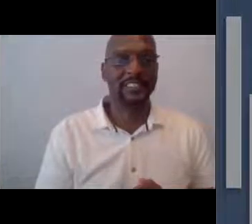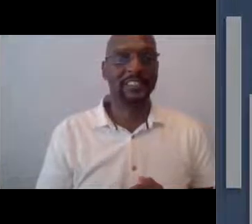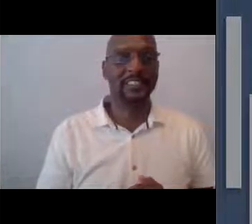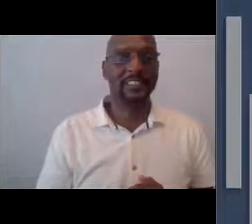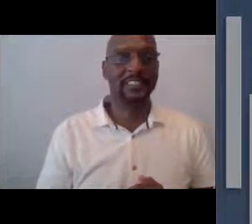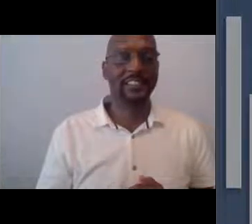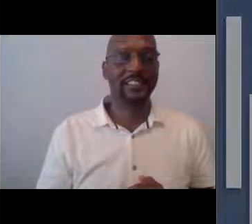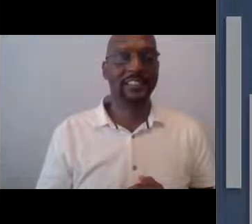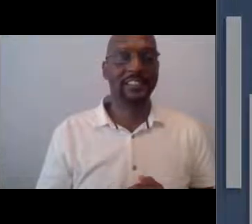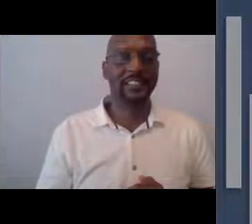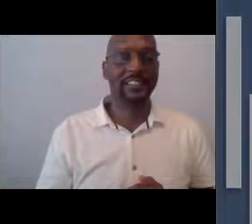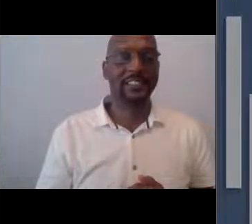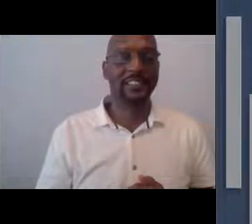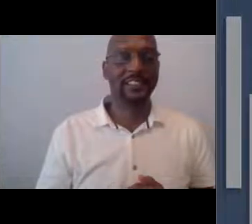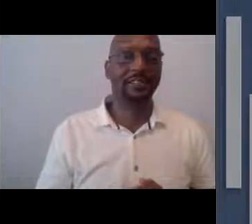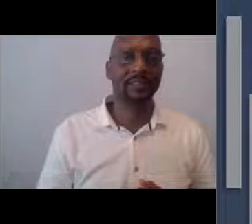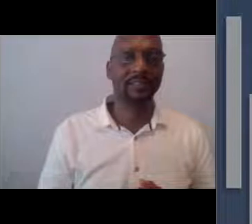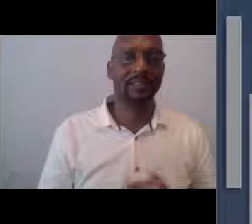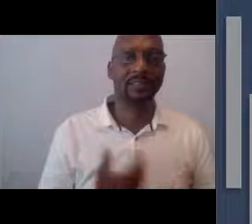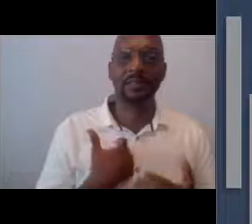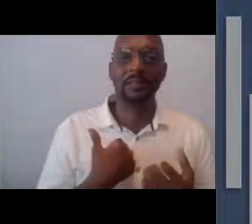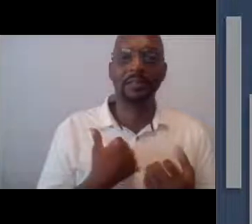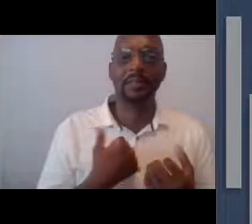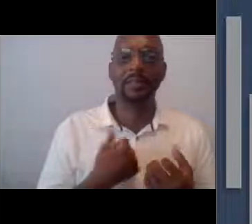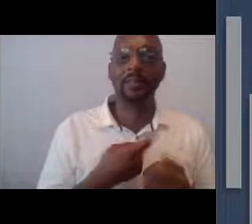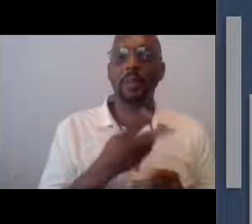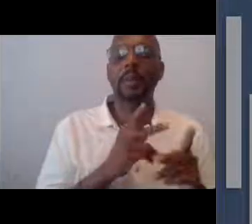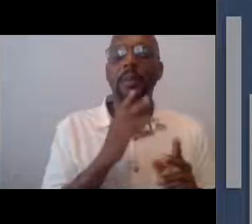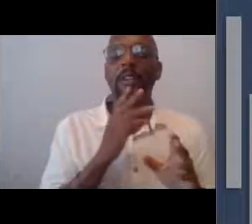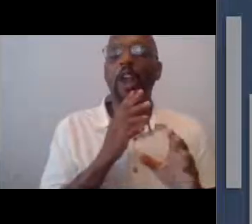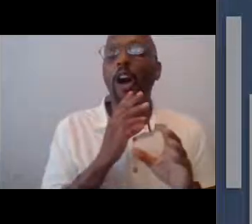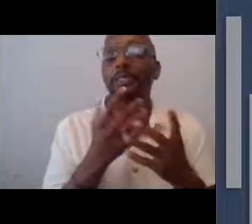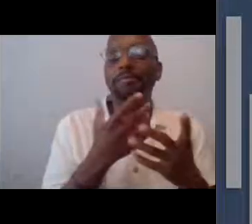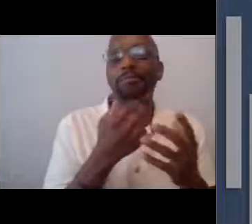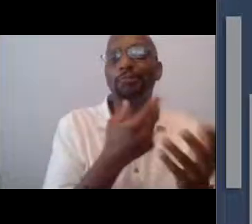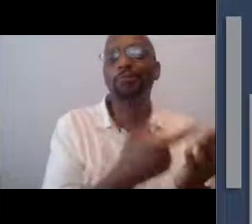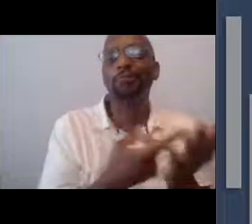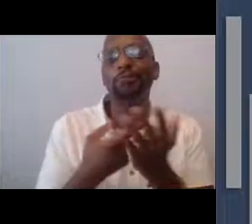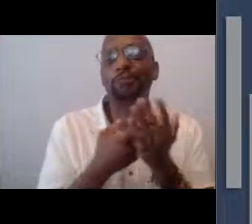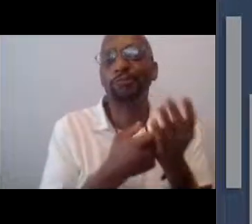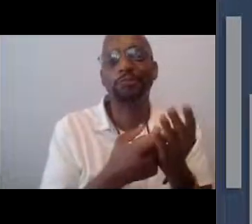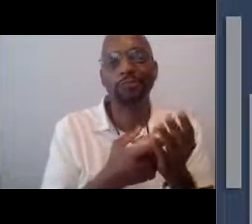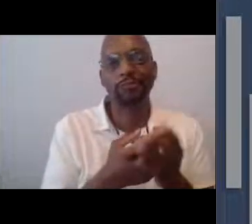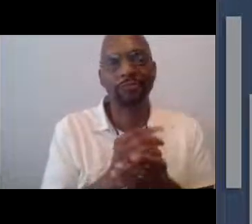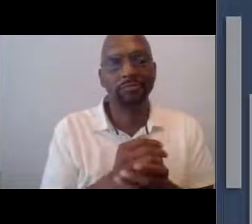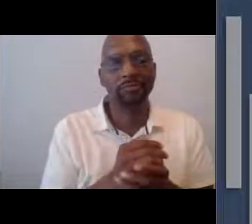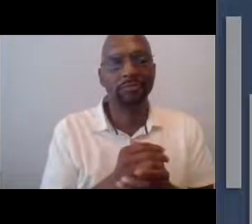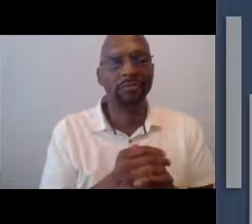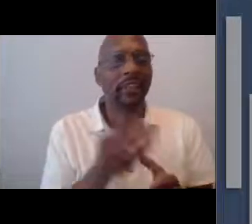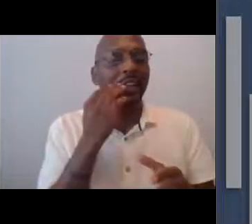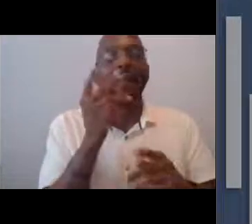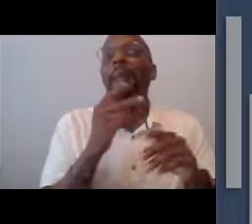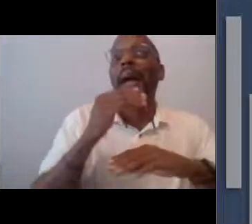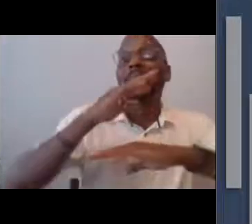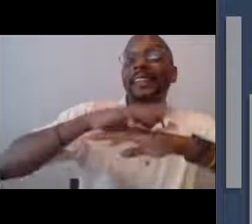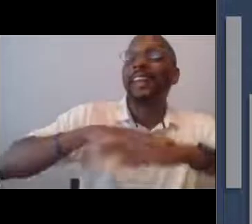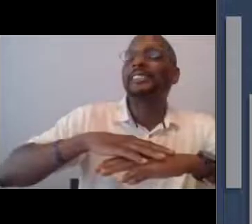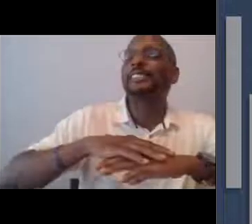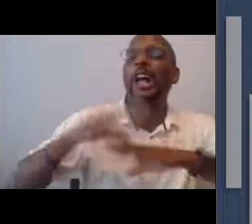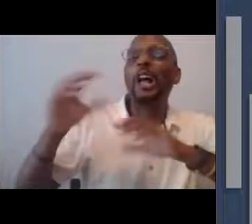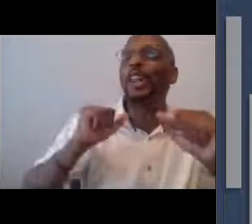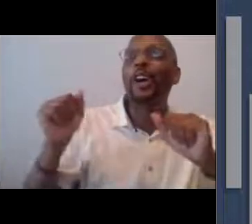I'll interpret it however. Just, Tony, just for the record, it was the people at the desk that were making the noise with the cookies, because the people over here